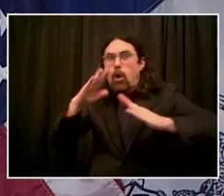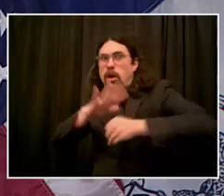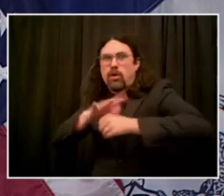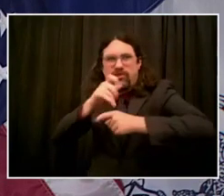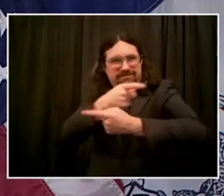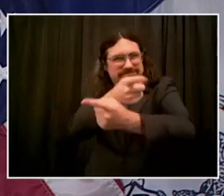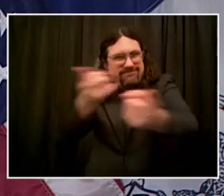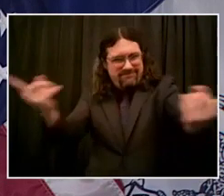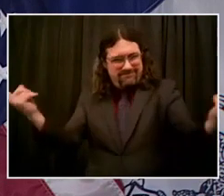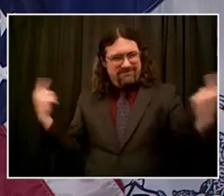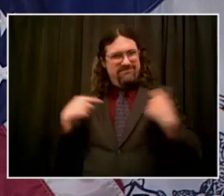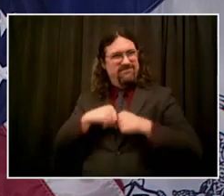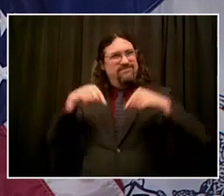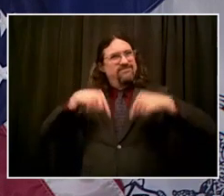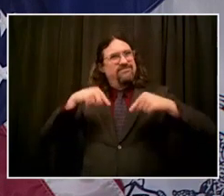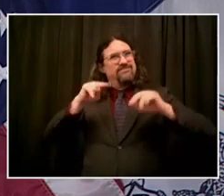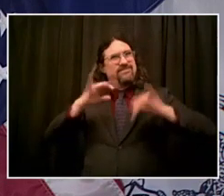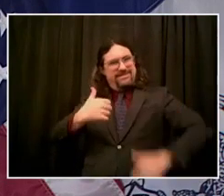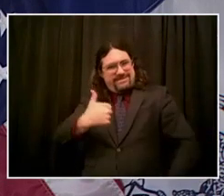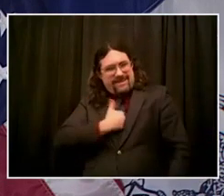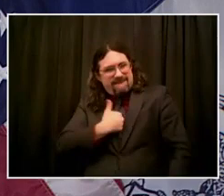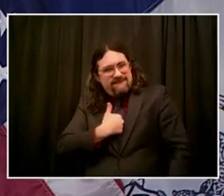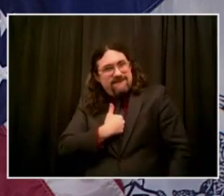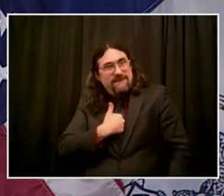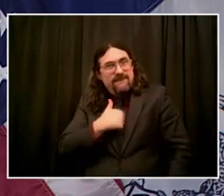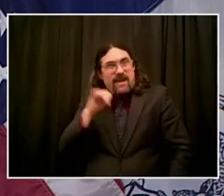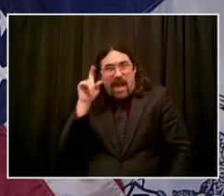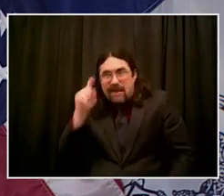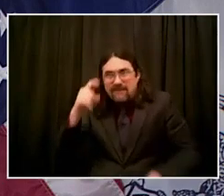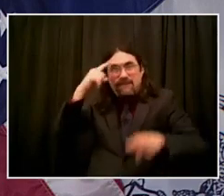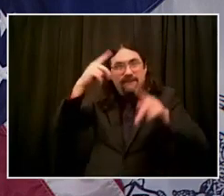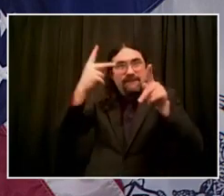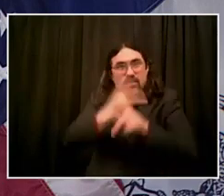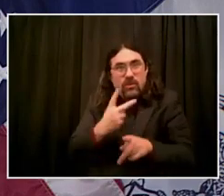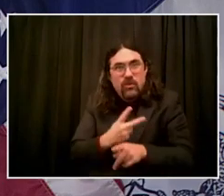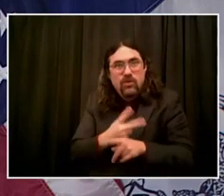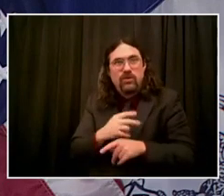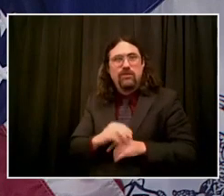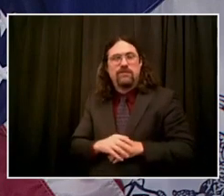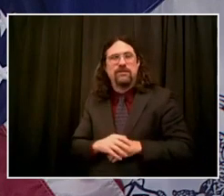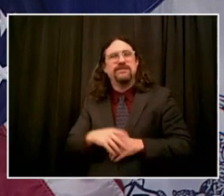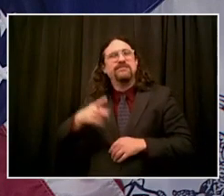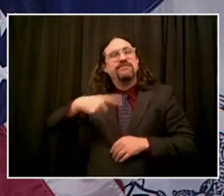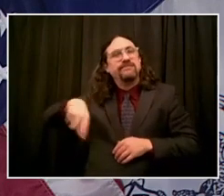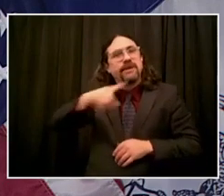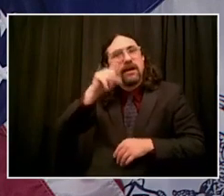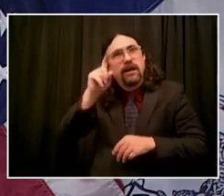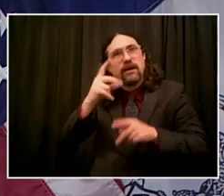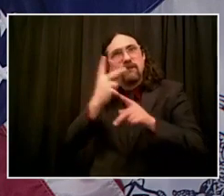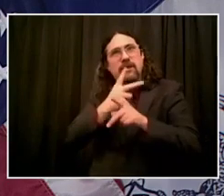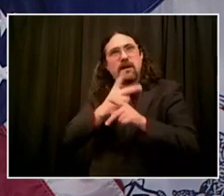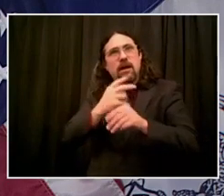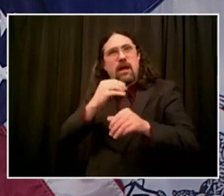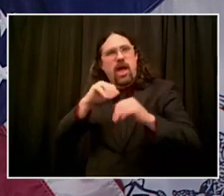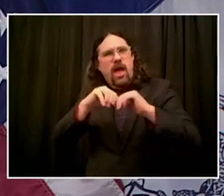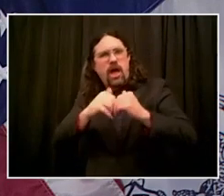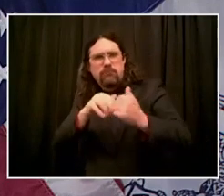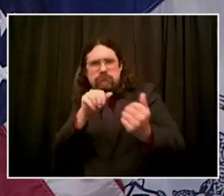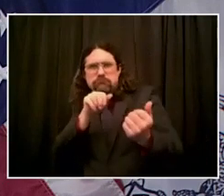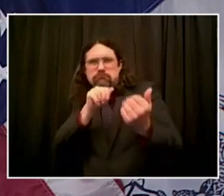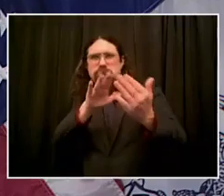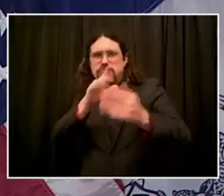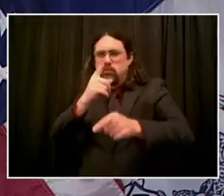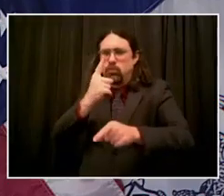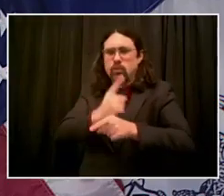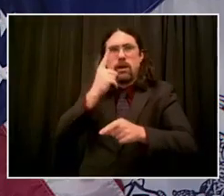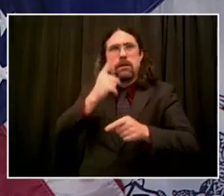buses. I think we can do that together. I think we can find a way to do that. That will mean for those who do take mass